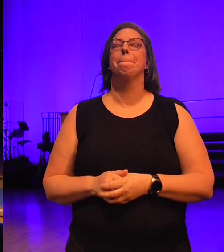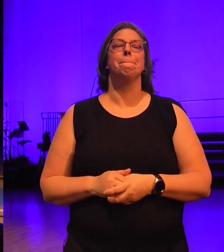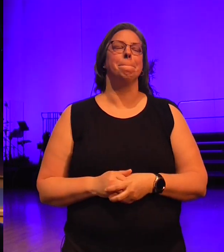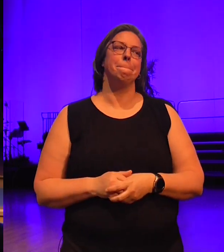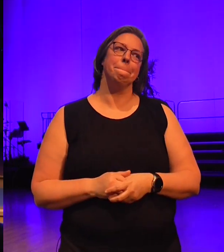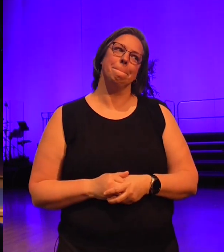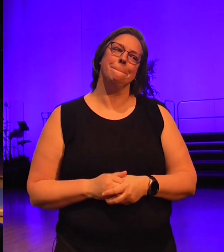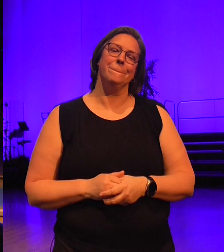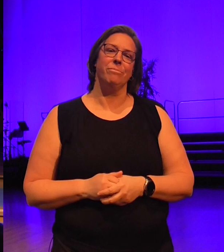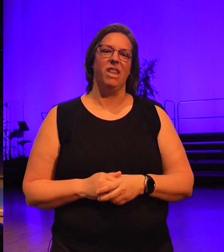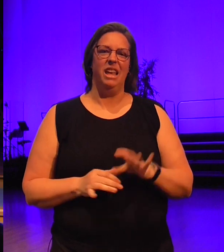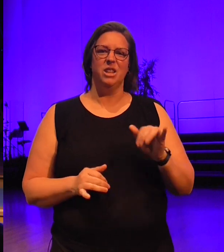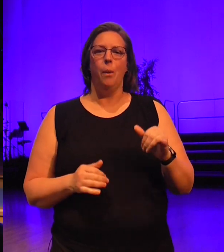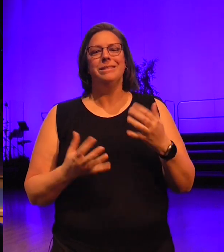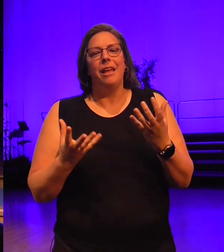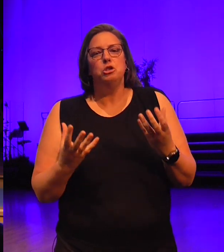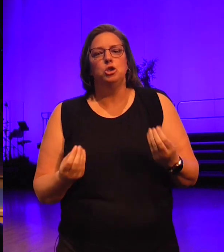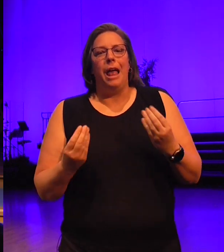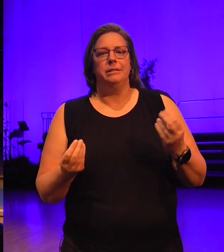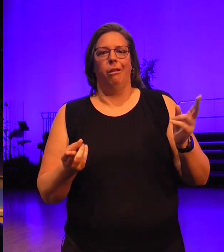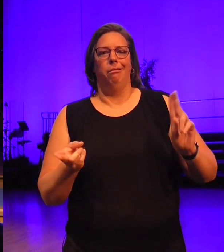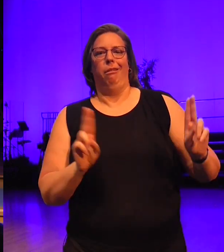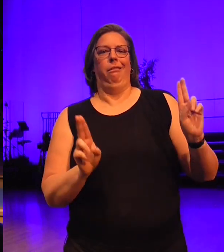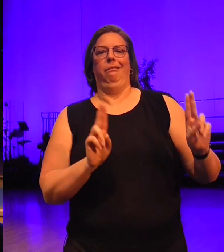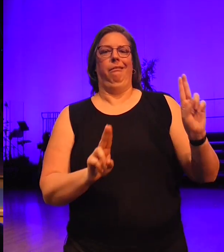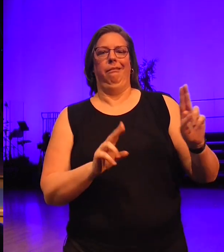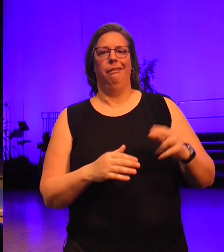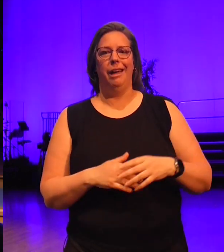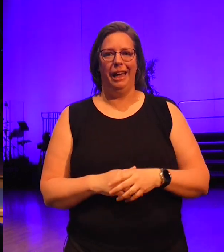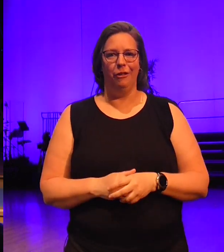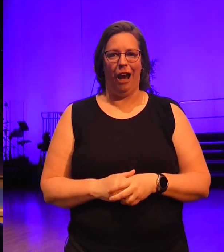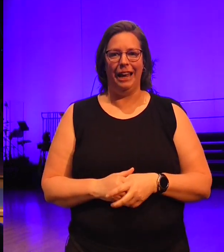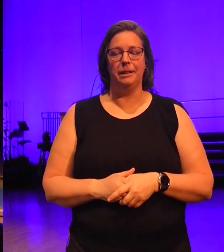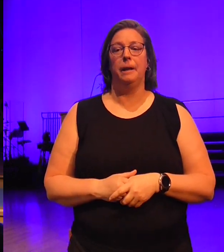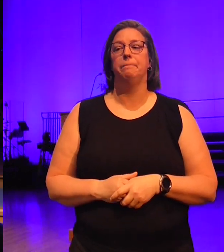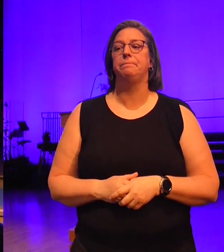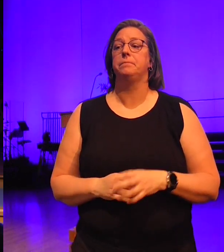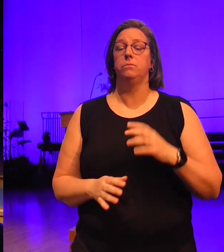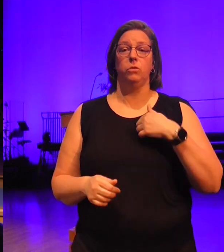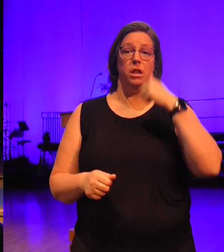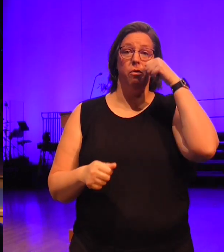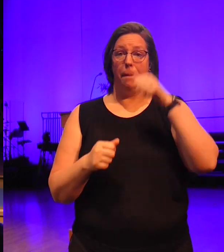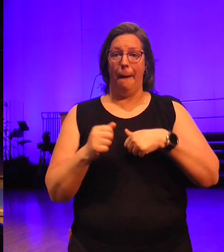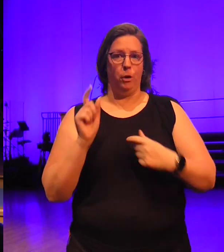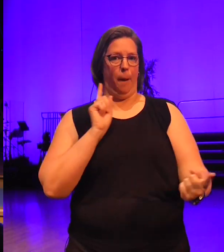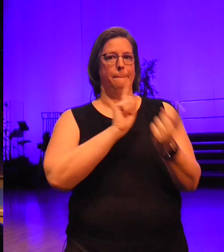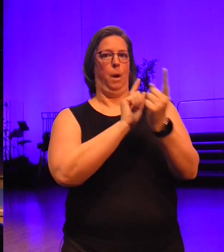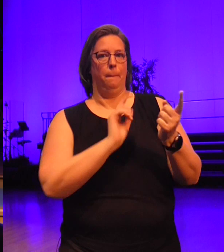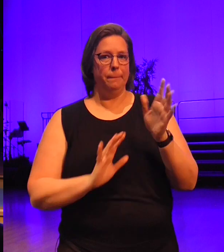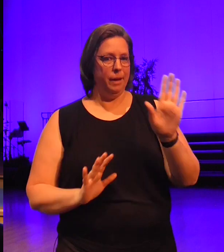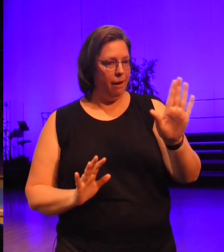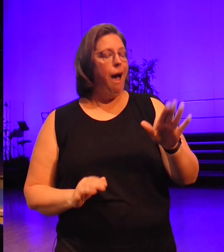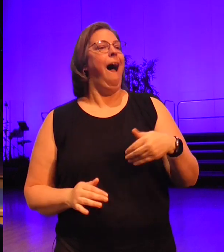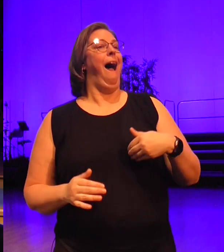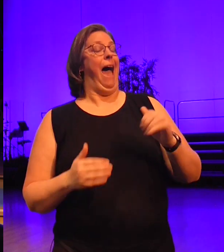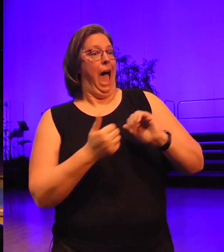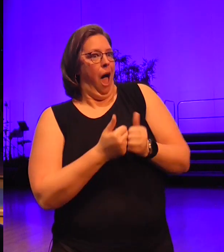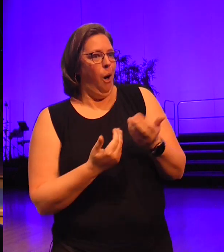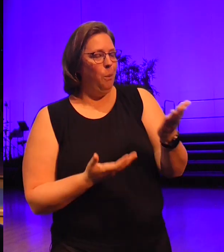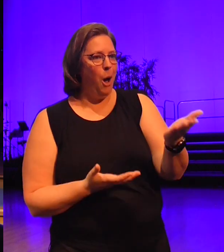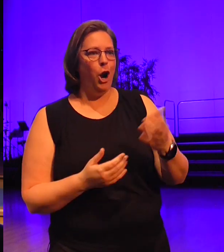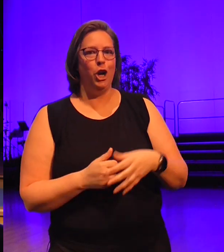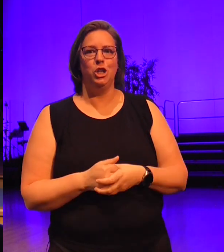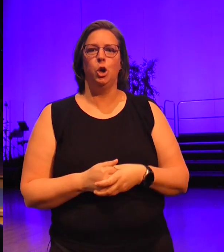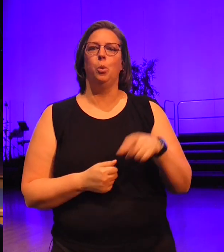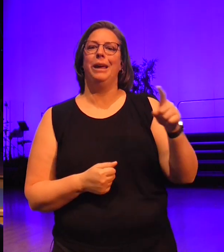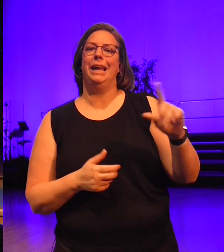that gentle ribbing. And I'll always remember running into my friend and asking him how he was doing. And he shared